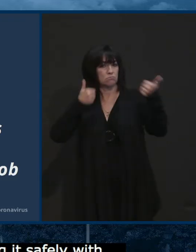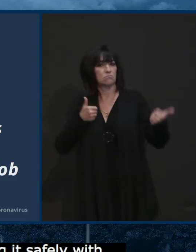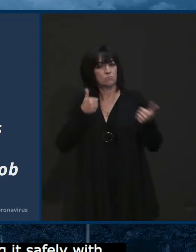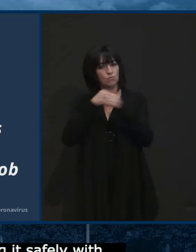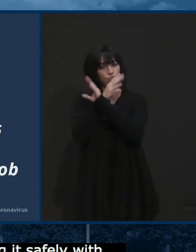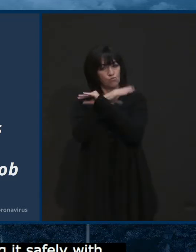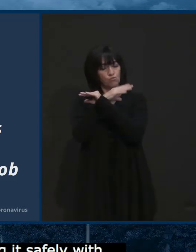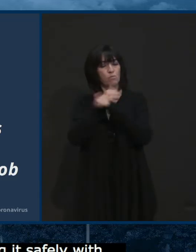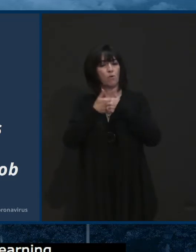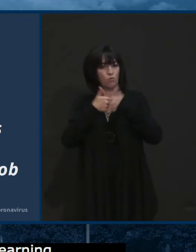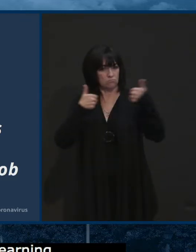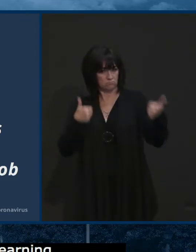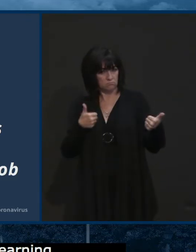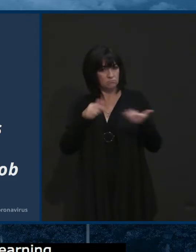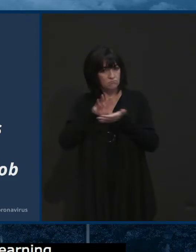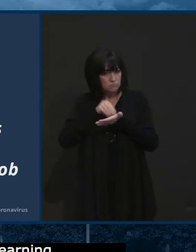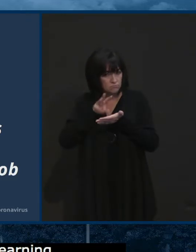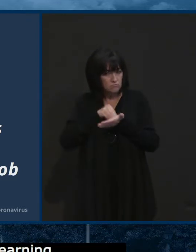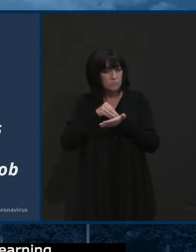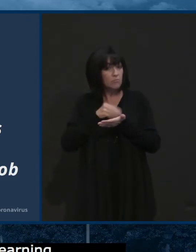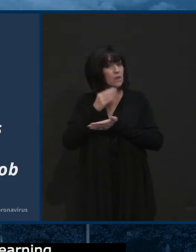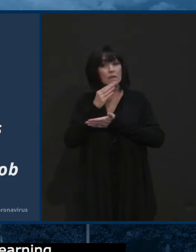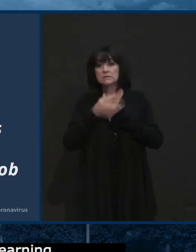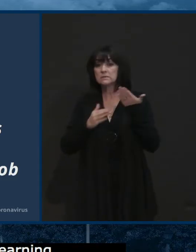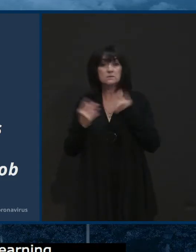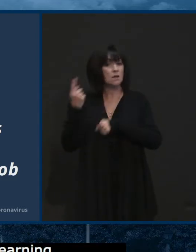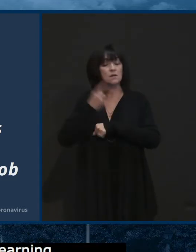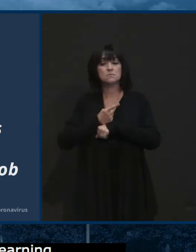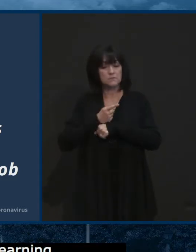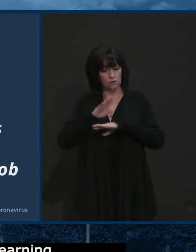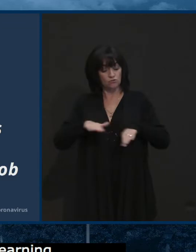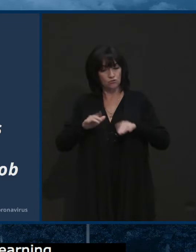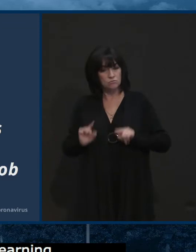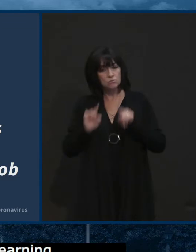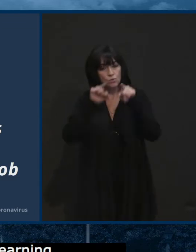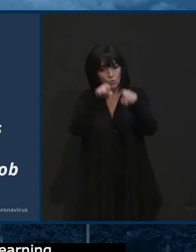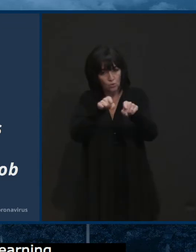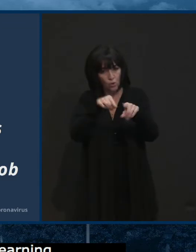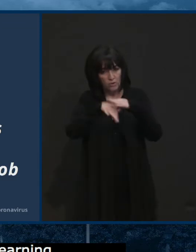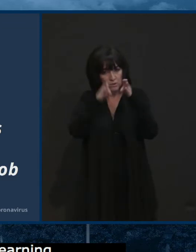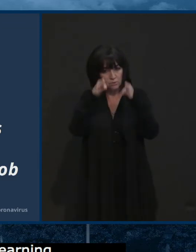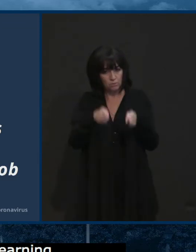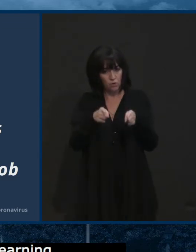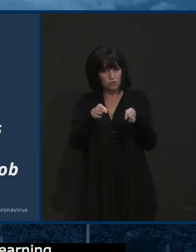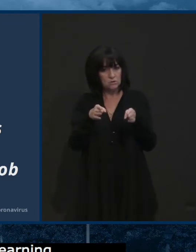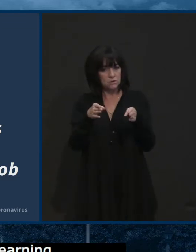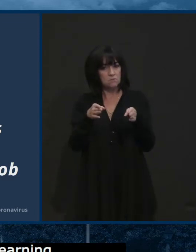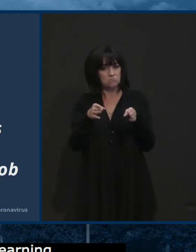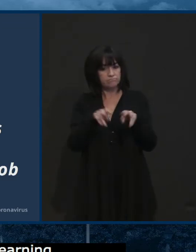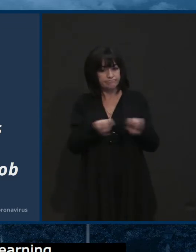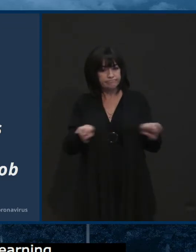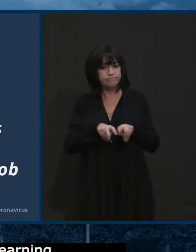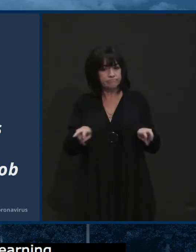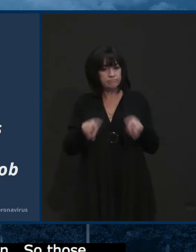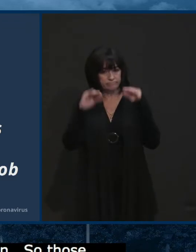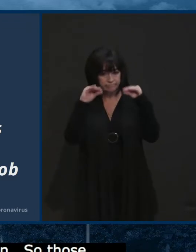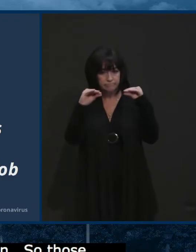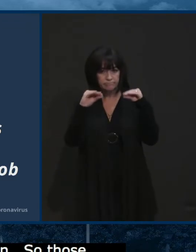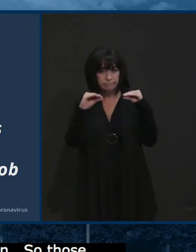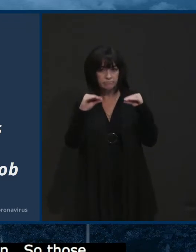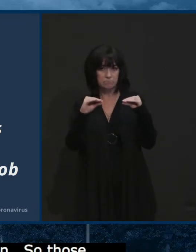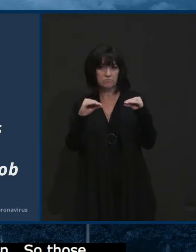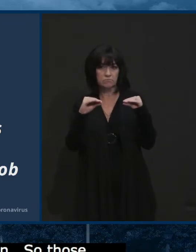they're in-person instruction. And to get more Delawareans on the job. So those 3 objectives, and it's all